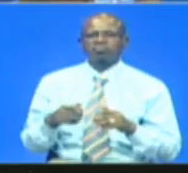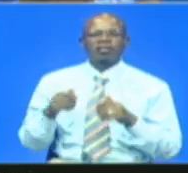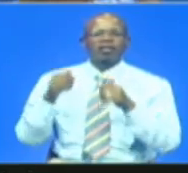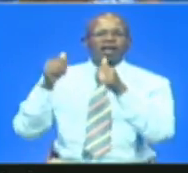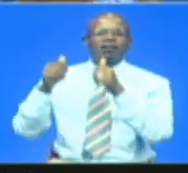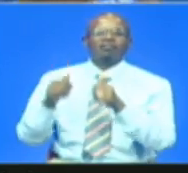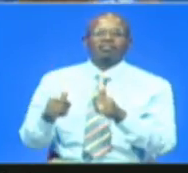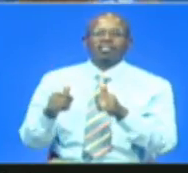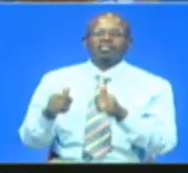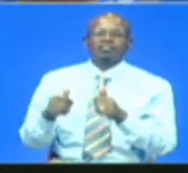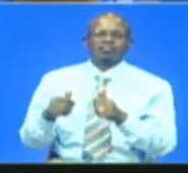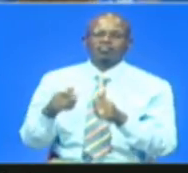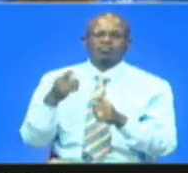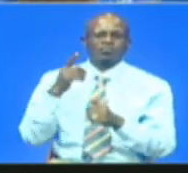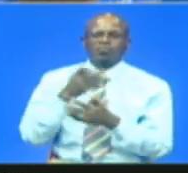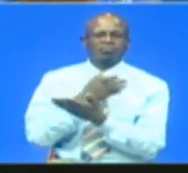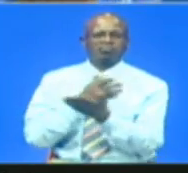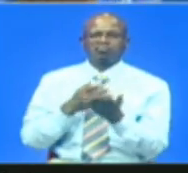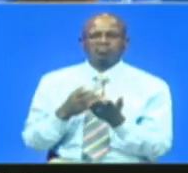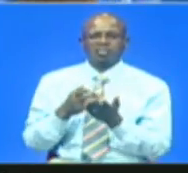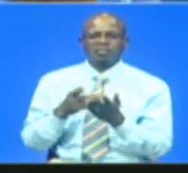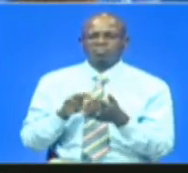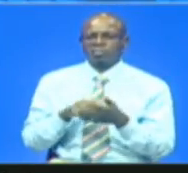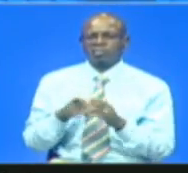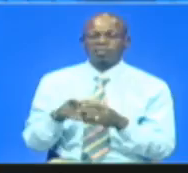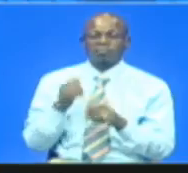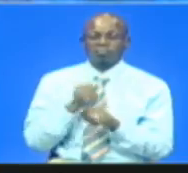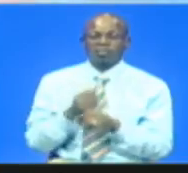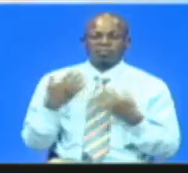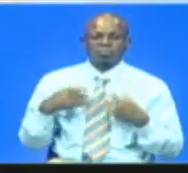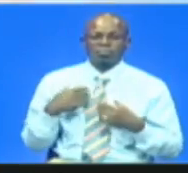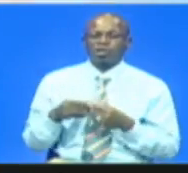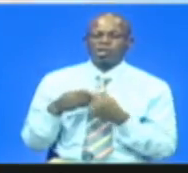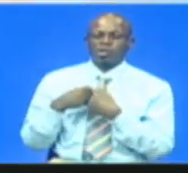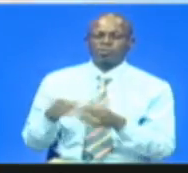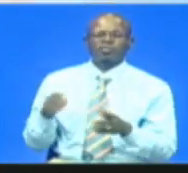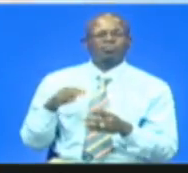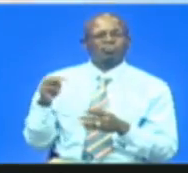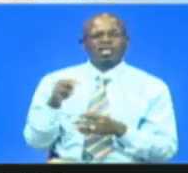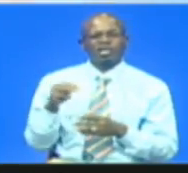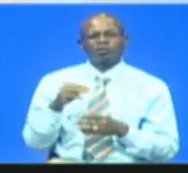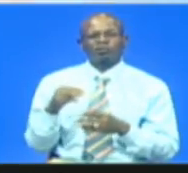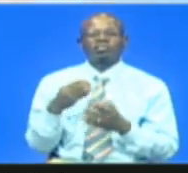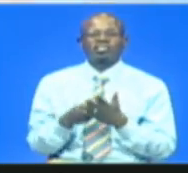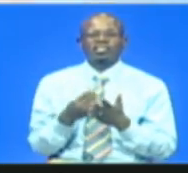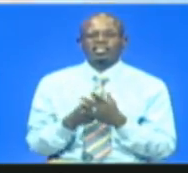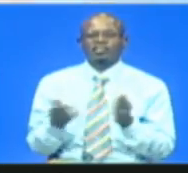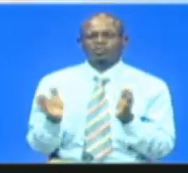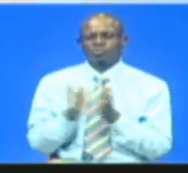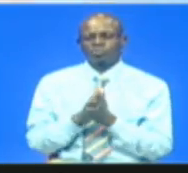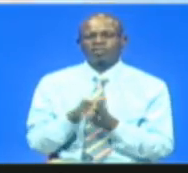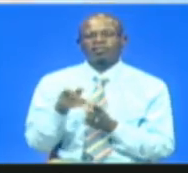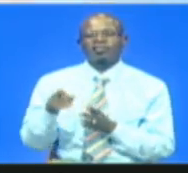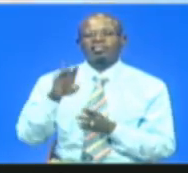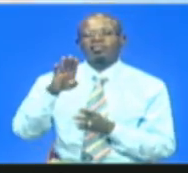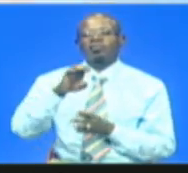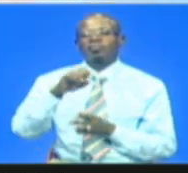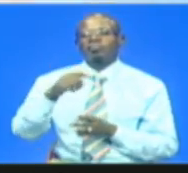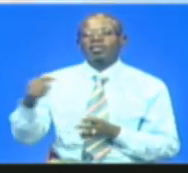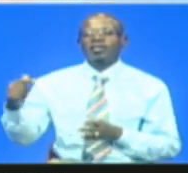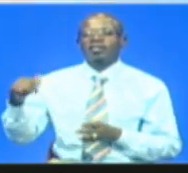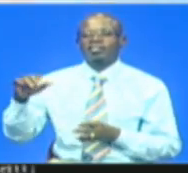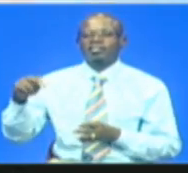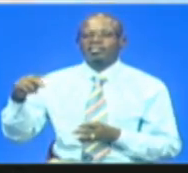lose their million shilling contracts with betting firms. The betting board stated that any form of advertisement of